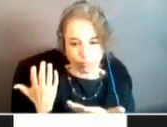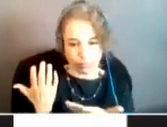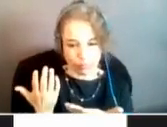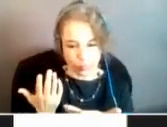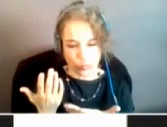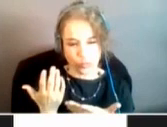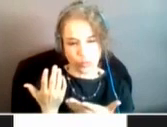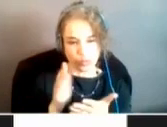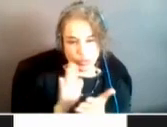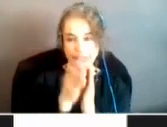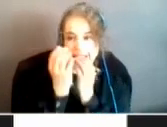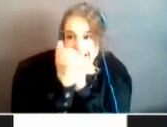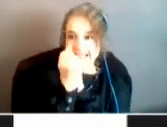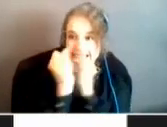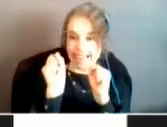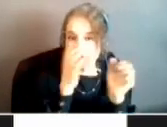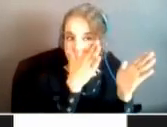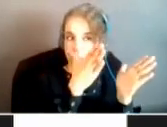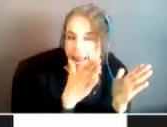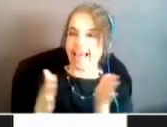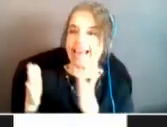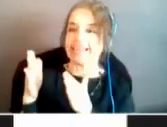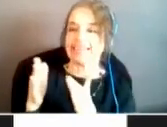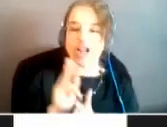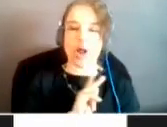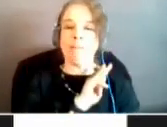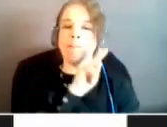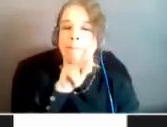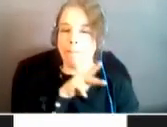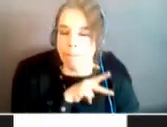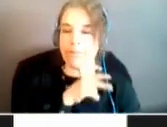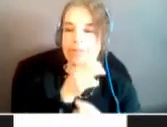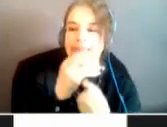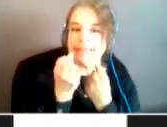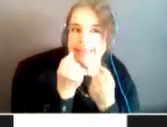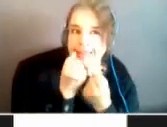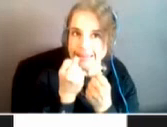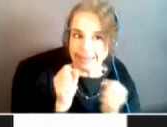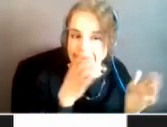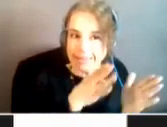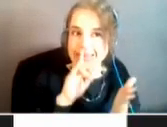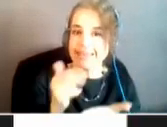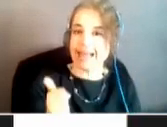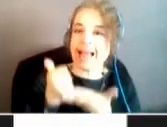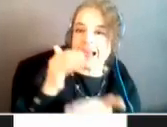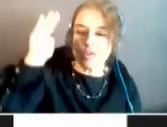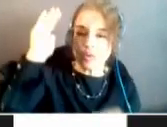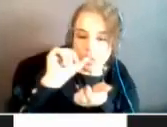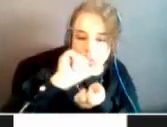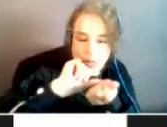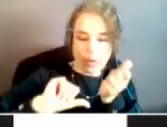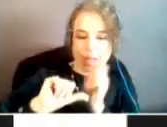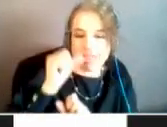it comes to safety planning, for example, personalized safety planning has been shown to help reduce suicidal